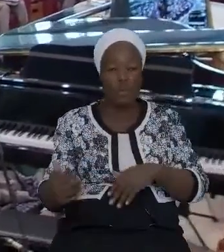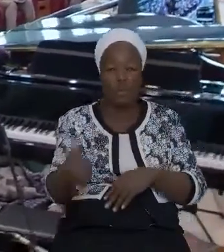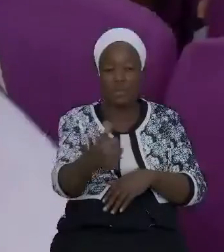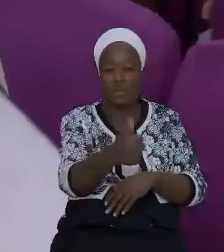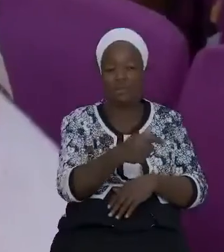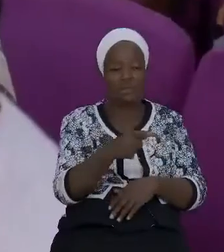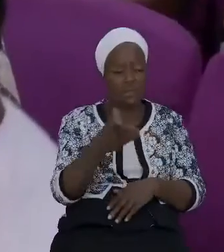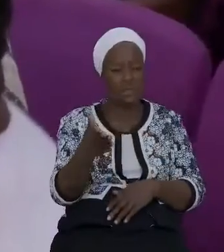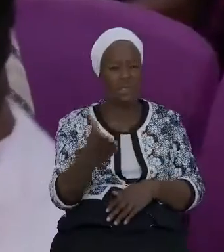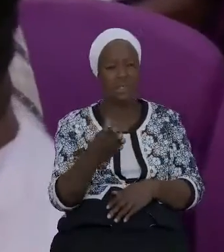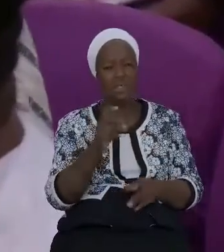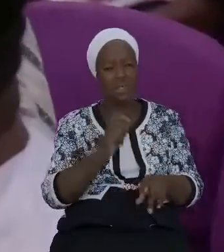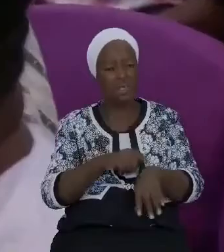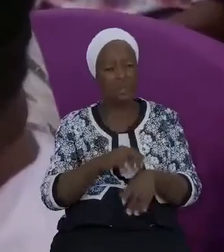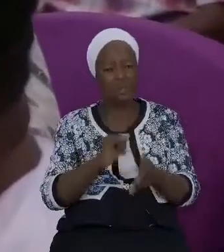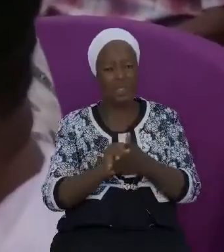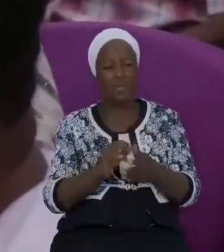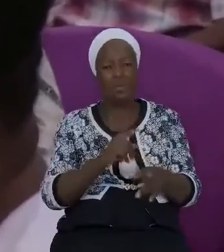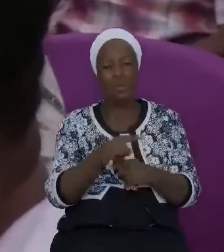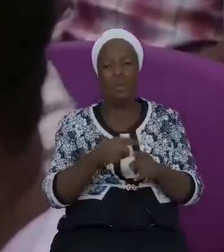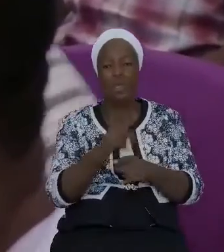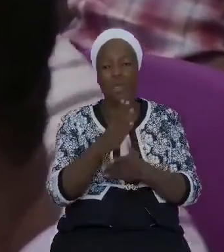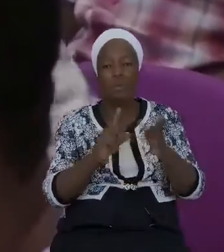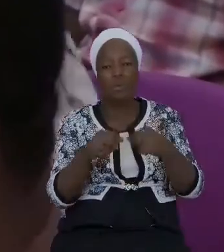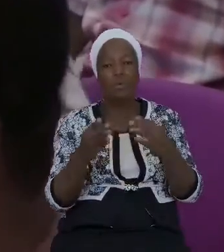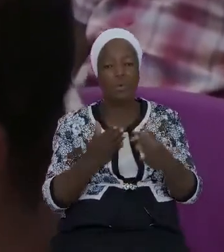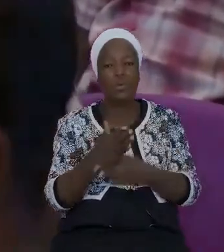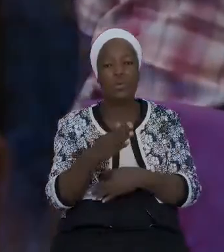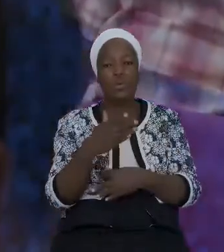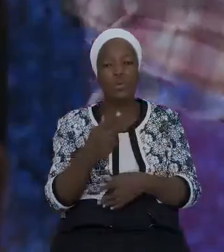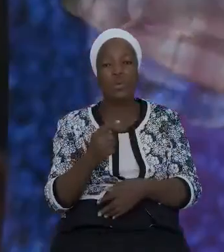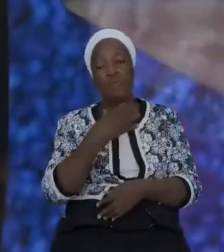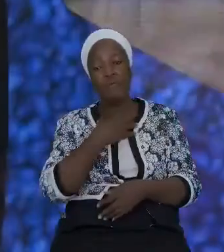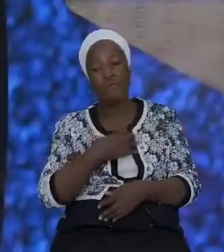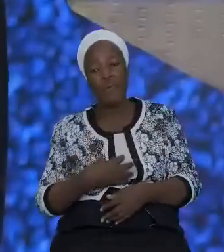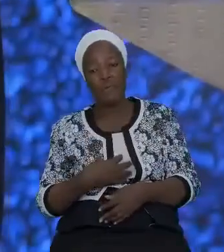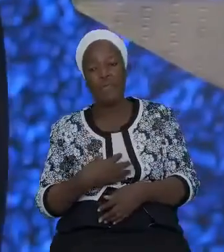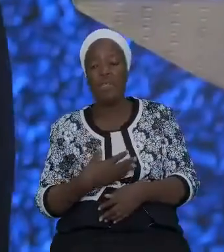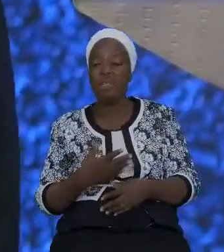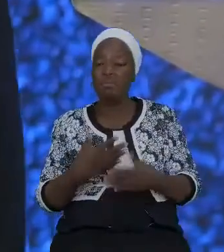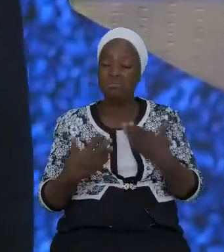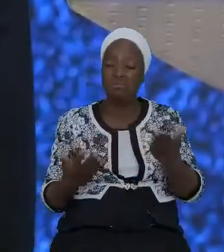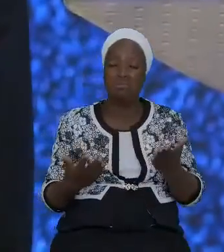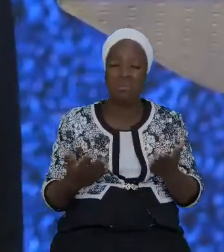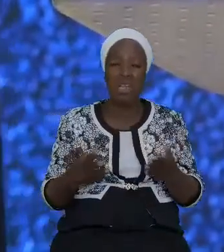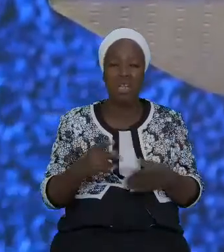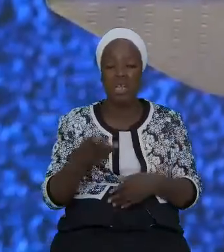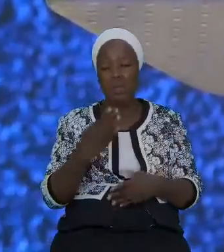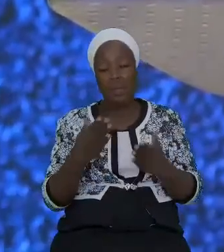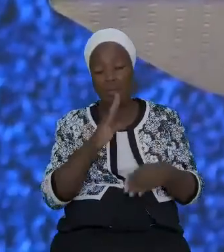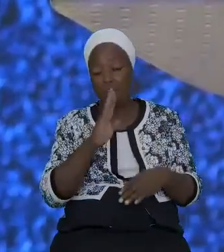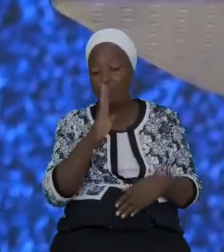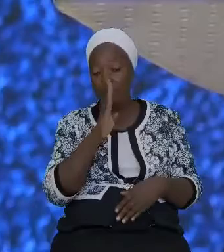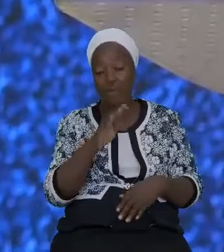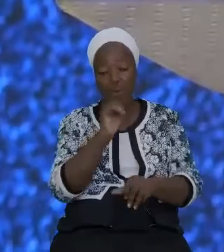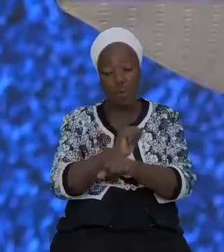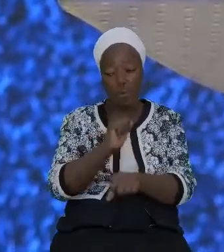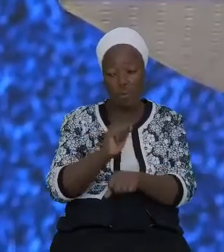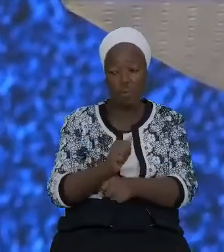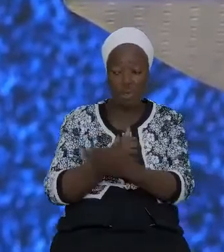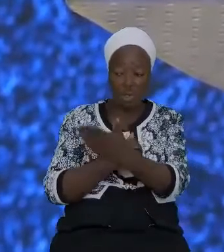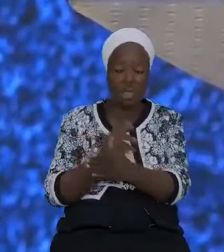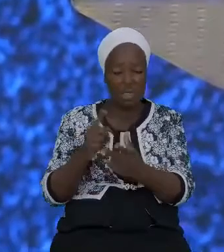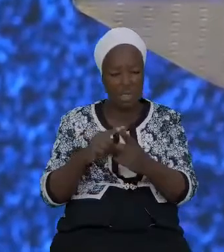famine. There may be job vacancies somewhere. And then we confront